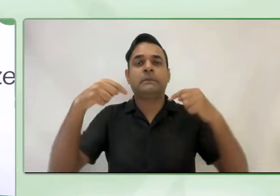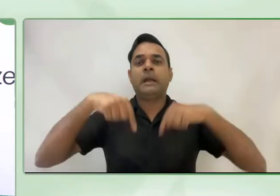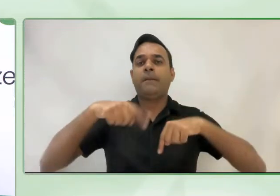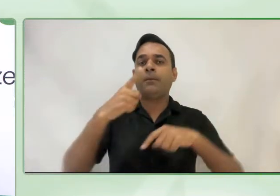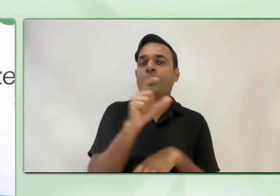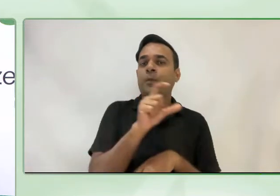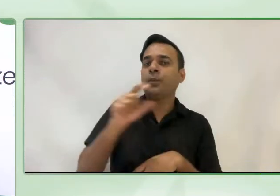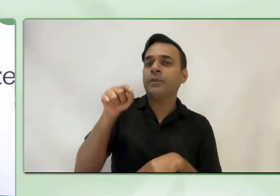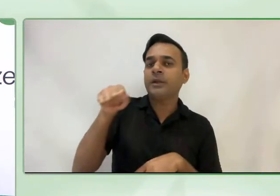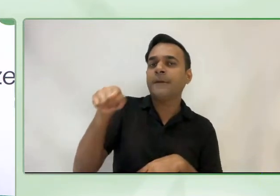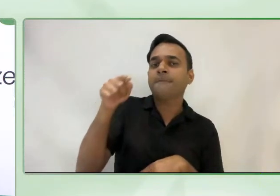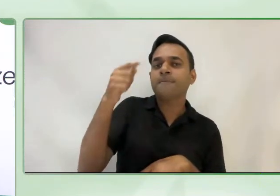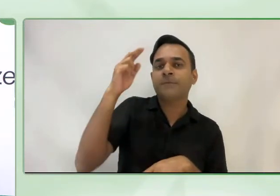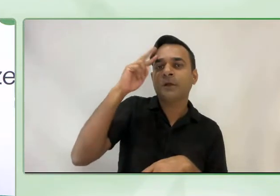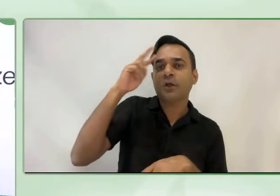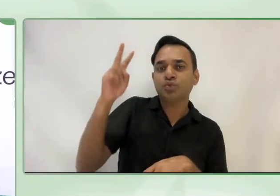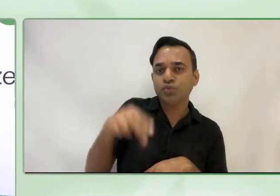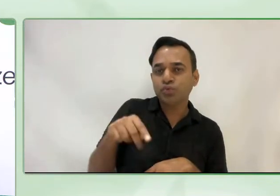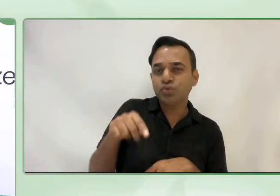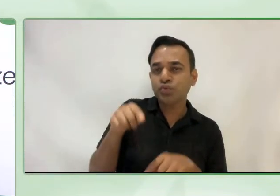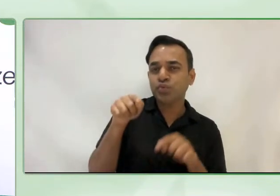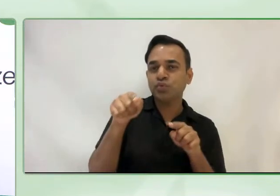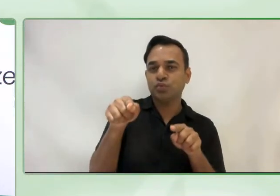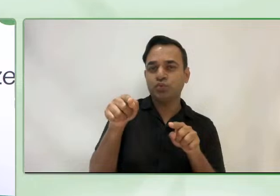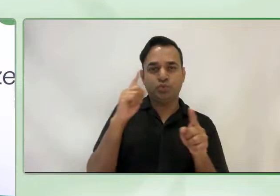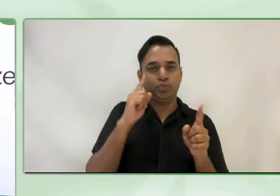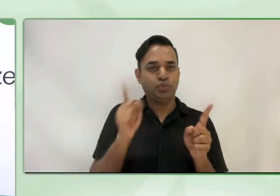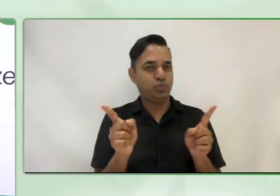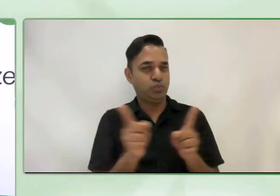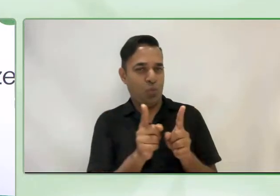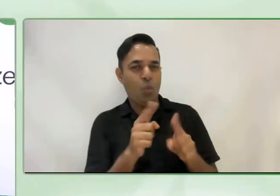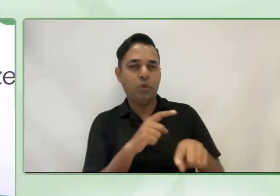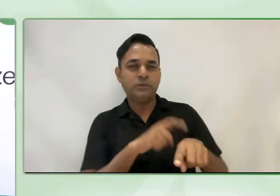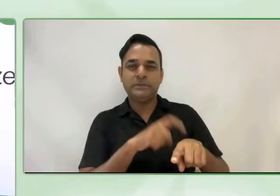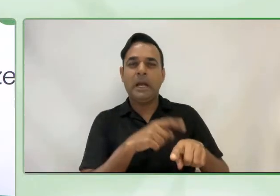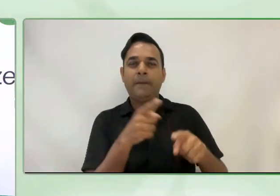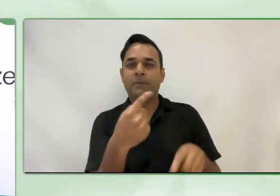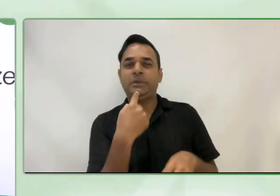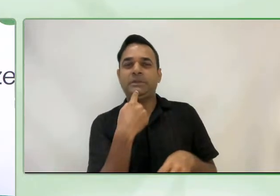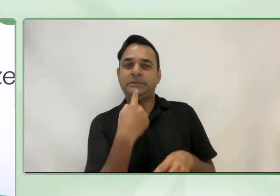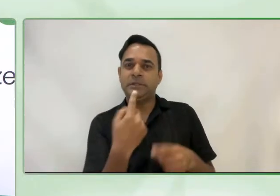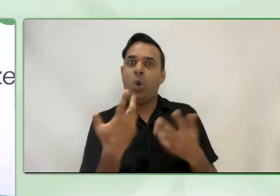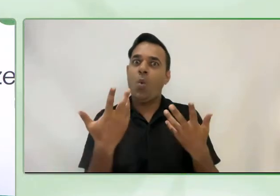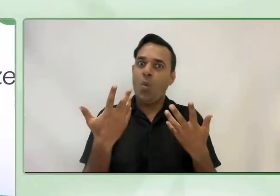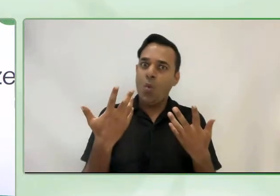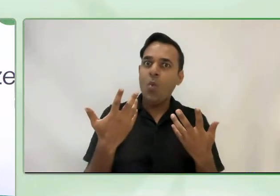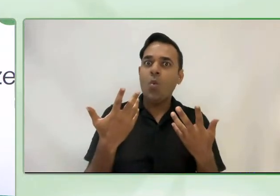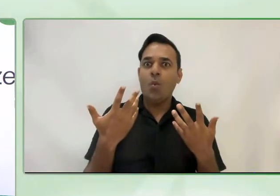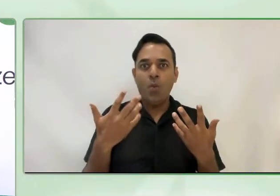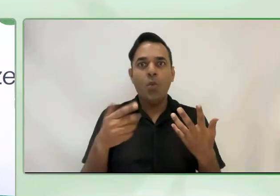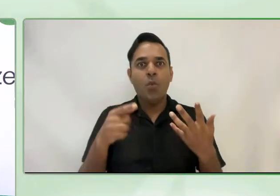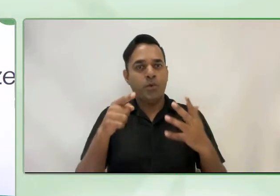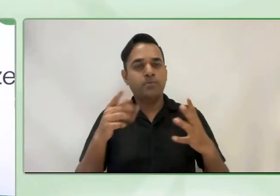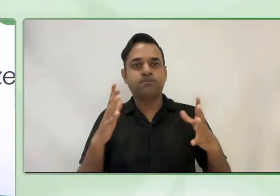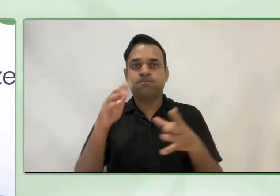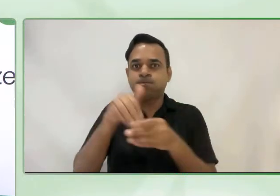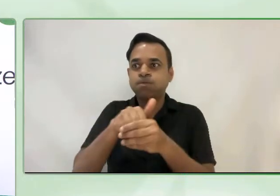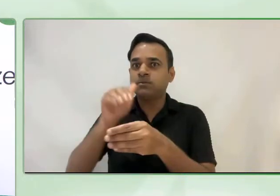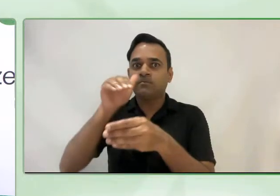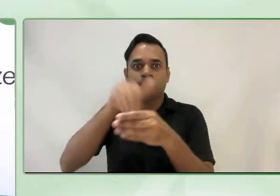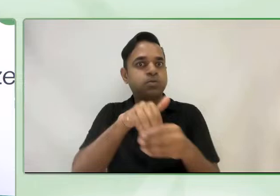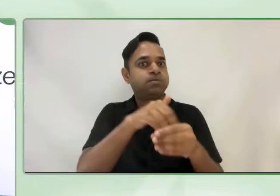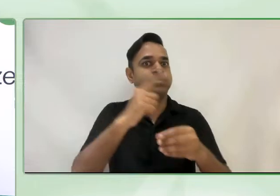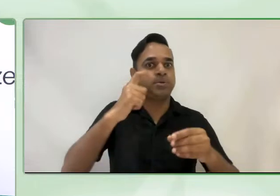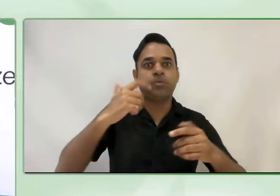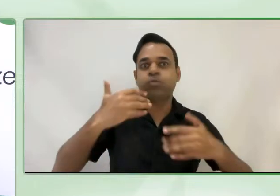start building up your contacts here and also getting in touch with the ecosystem in Vienna. Can you offer, or what can